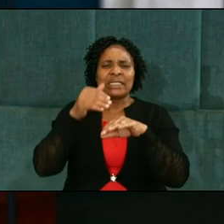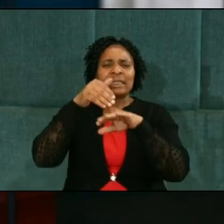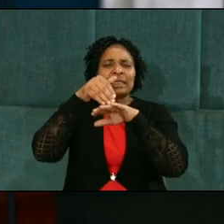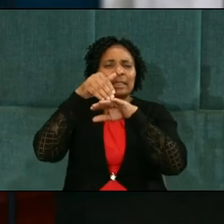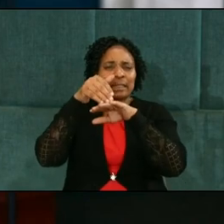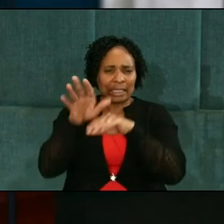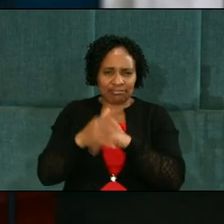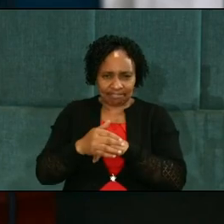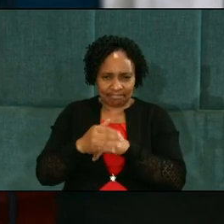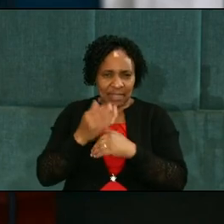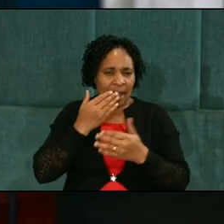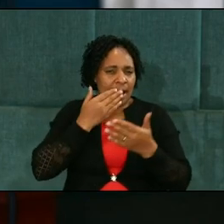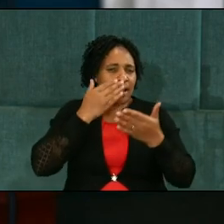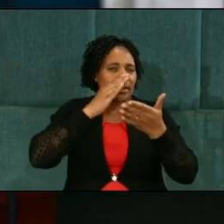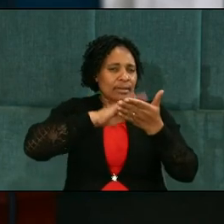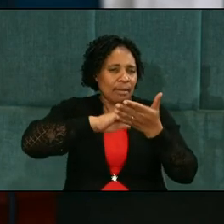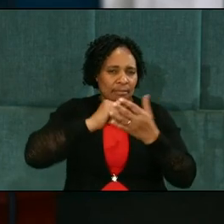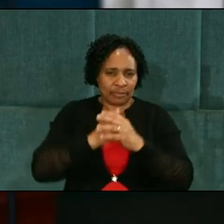send a letter